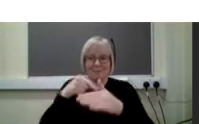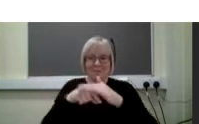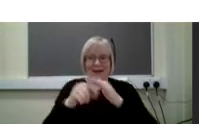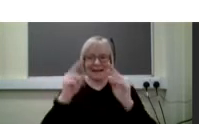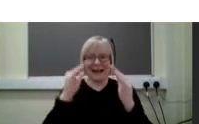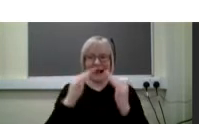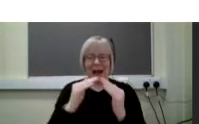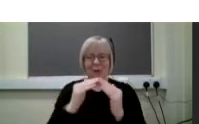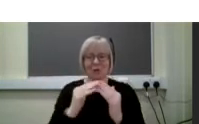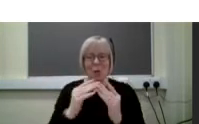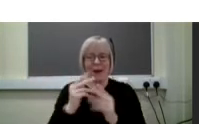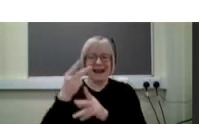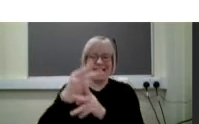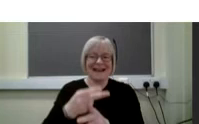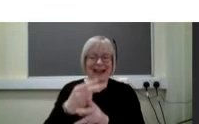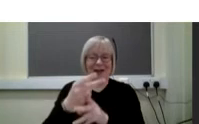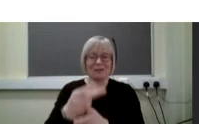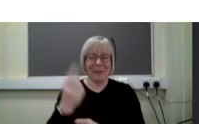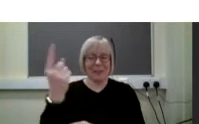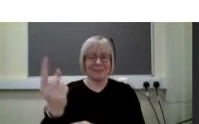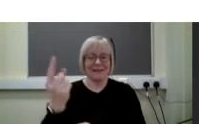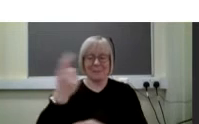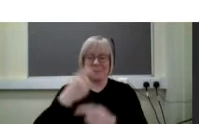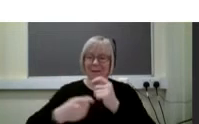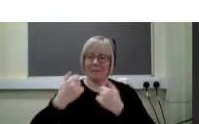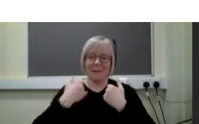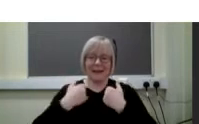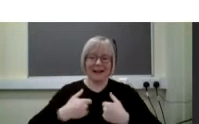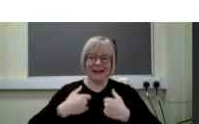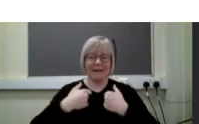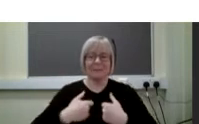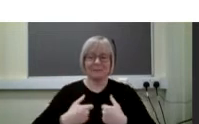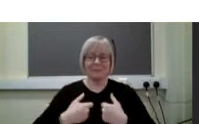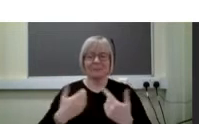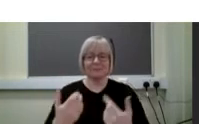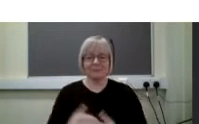of transportation, various reasons.